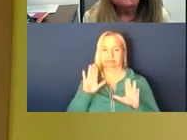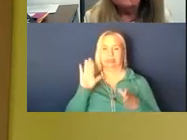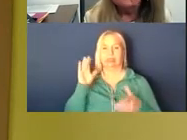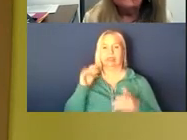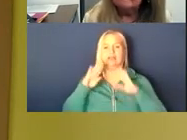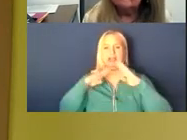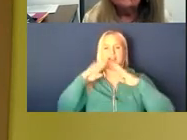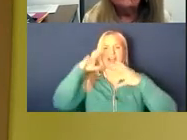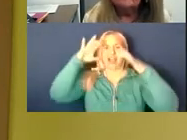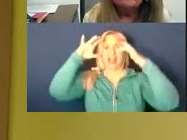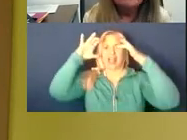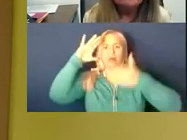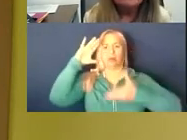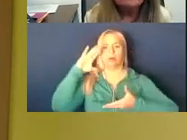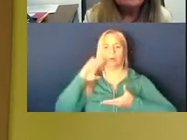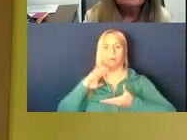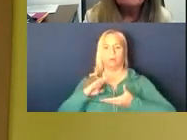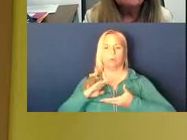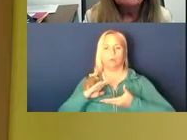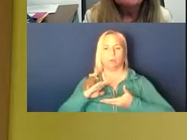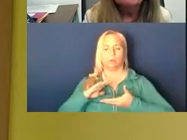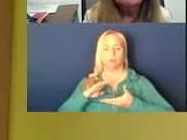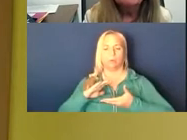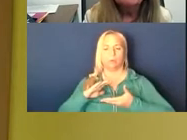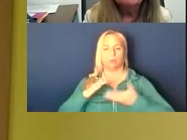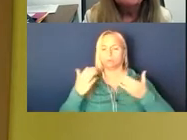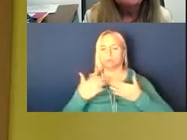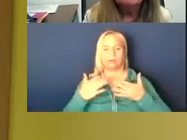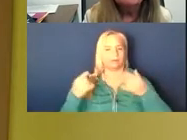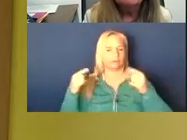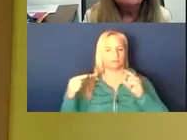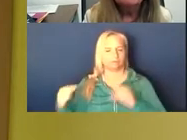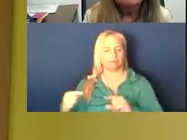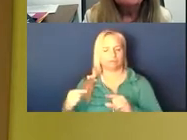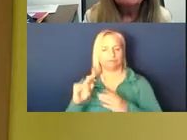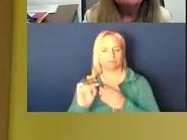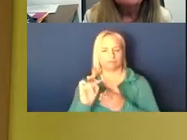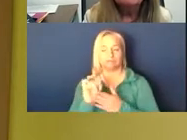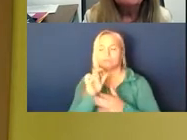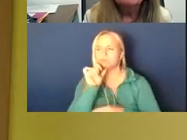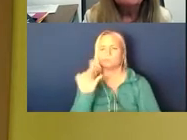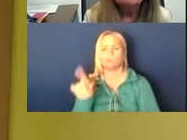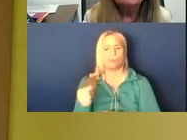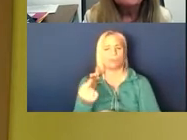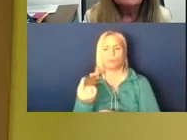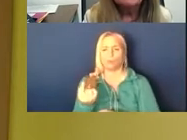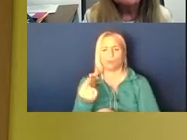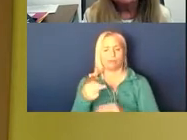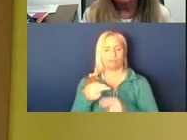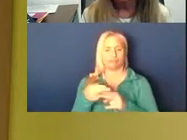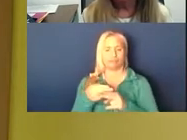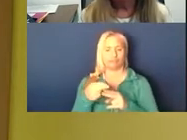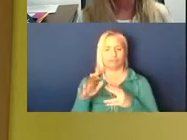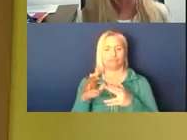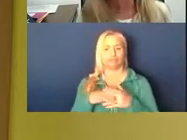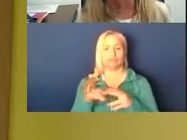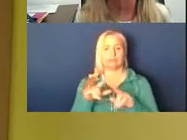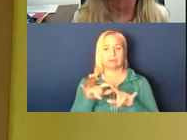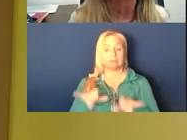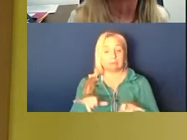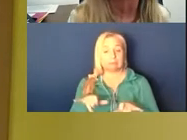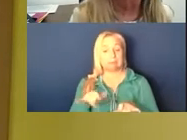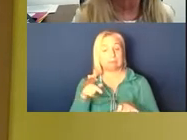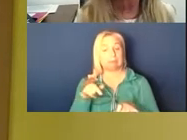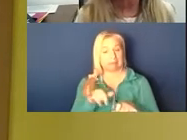de-escalate from whatever behavior that was occurring at the time, but not only giving them that temporary break, but while they're in